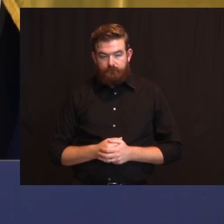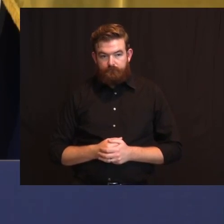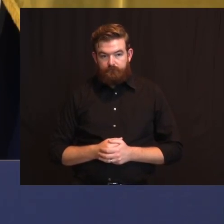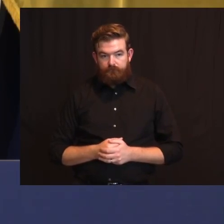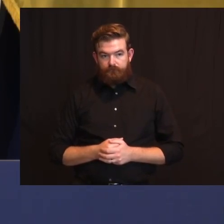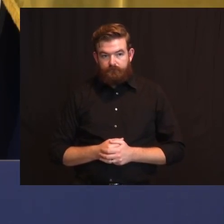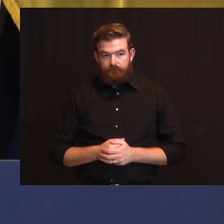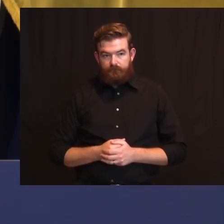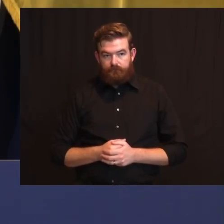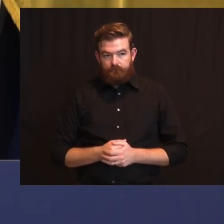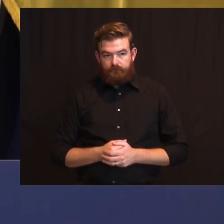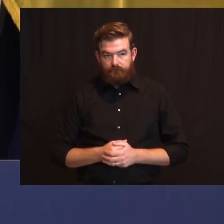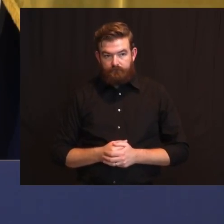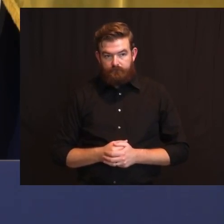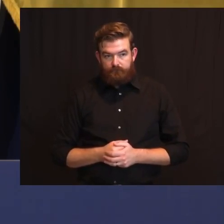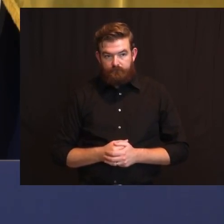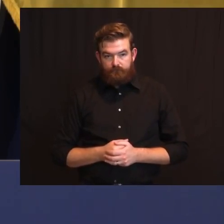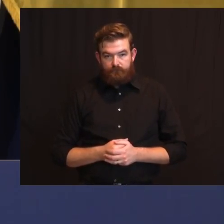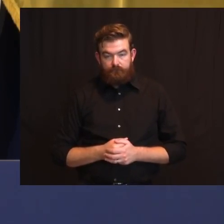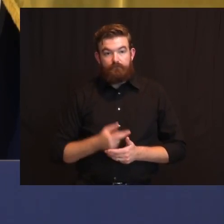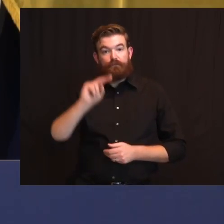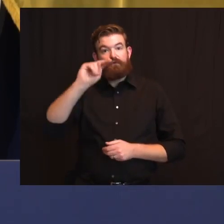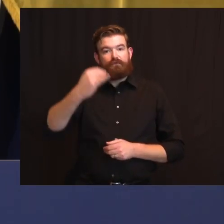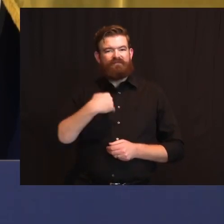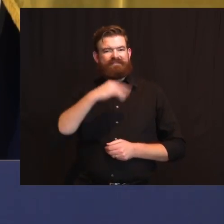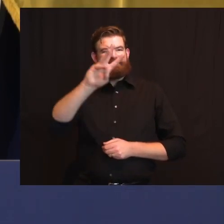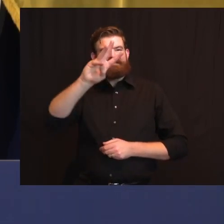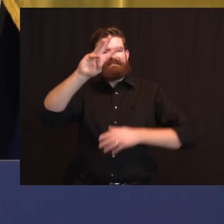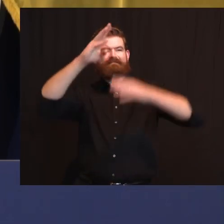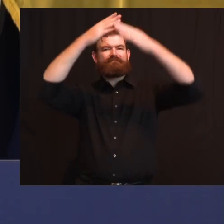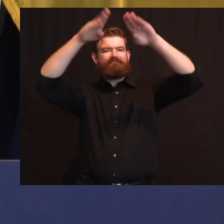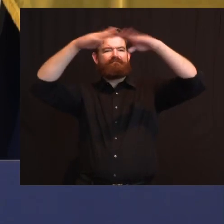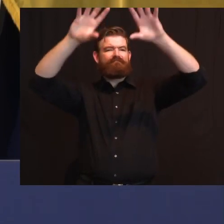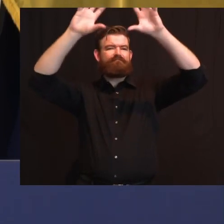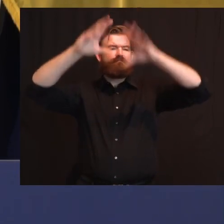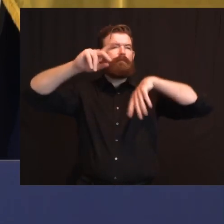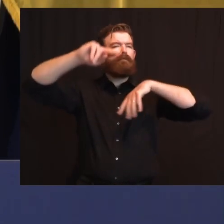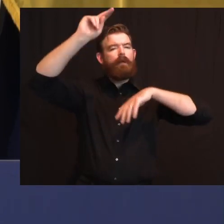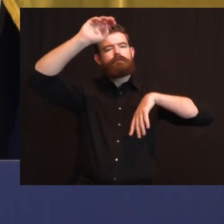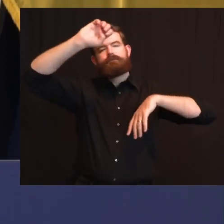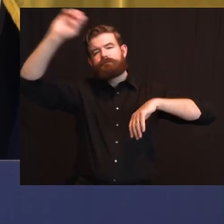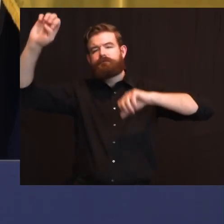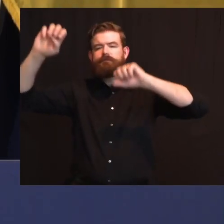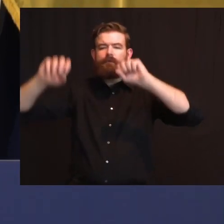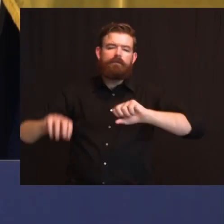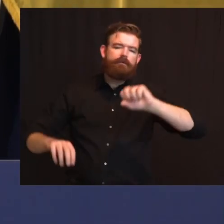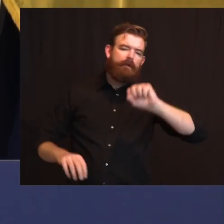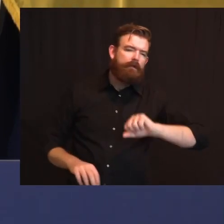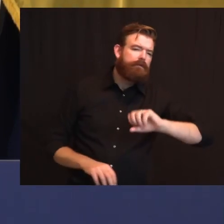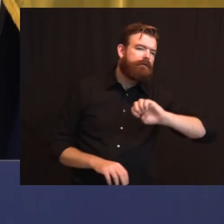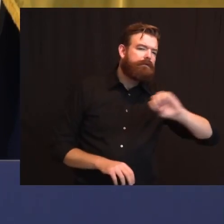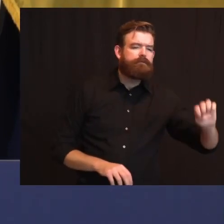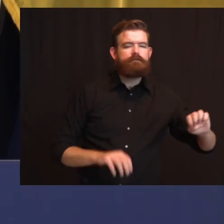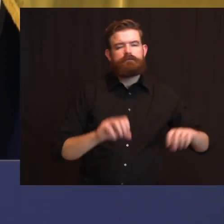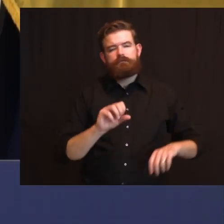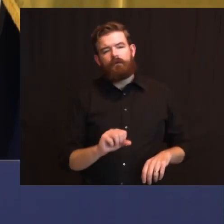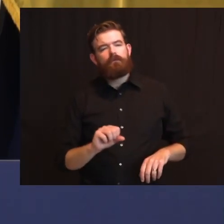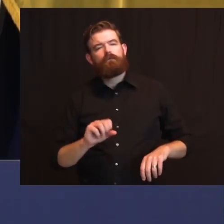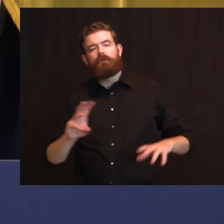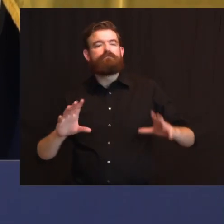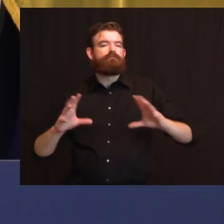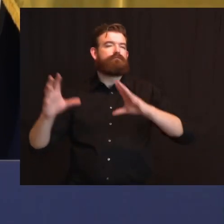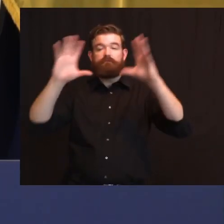Northeast, Northwest, Central East, Central West, Southeast, Southwest. And those could be, and they well could be,